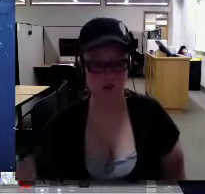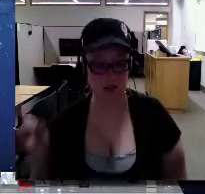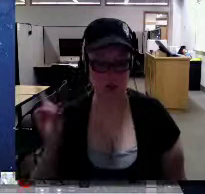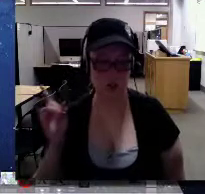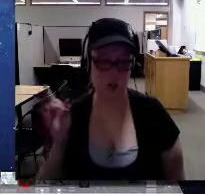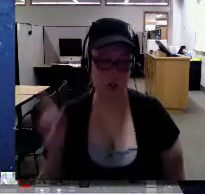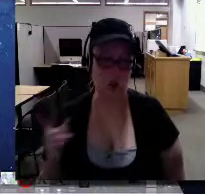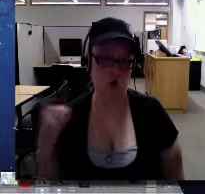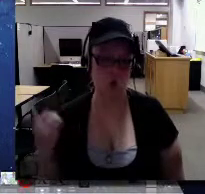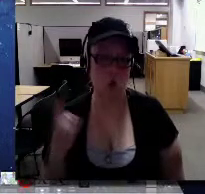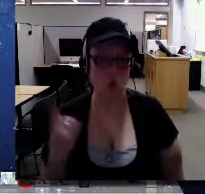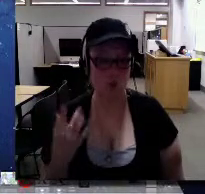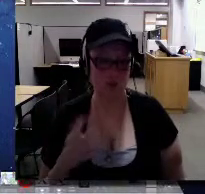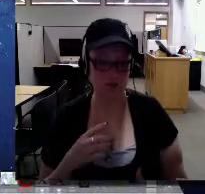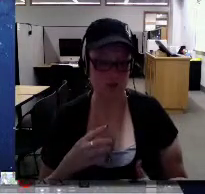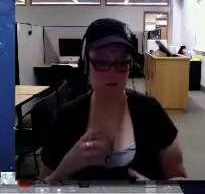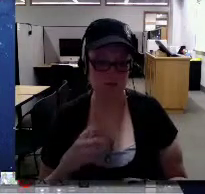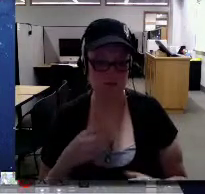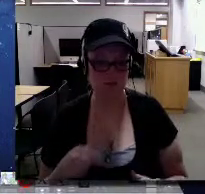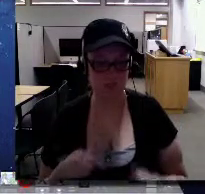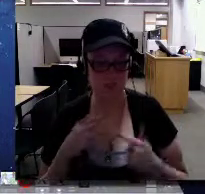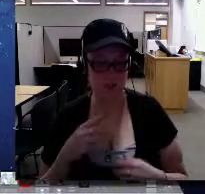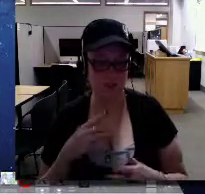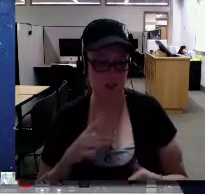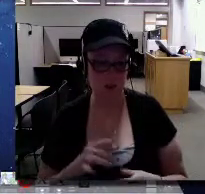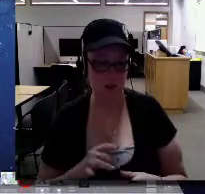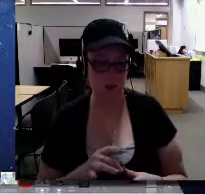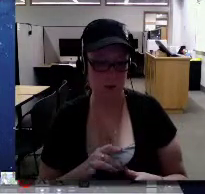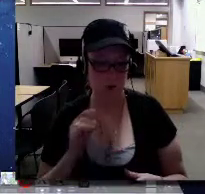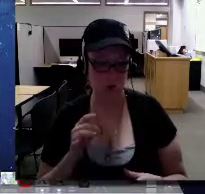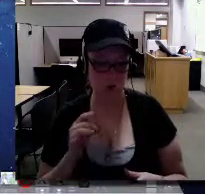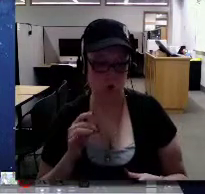Hi, my name is Overton Kavanaugh. I've been born and